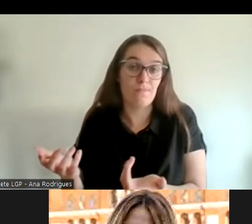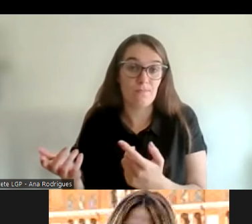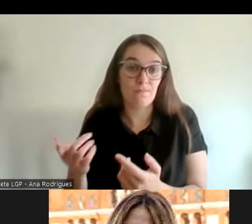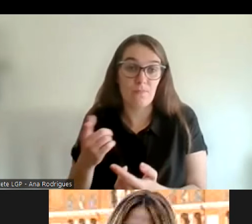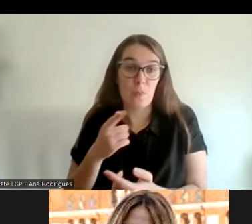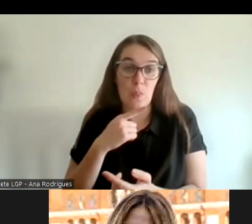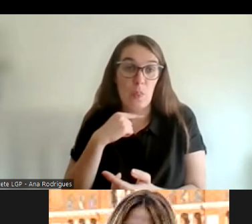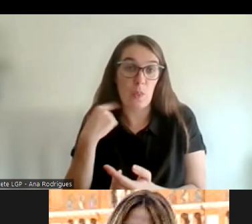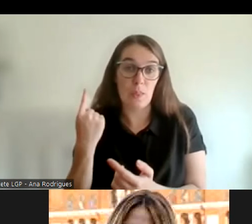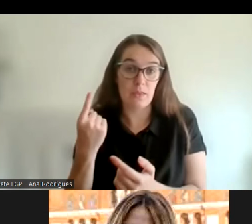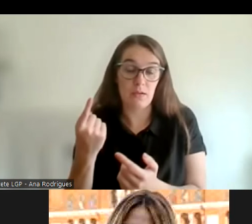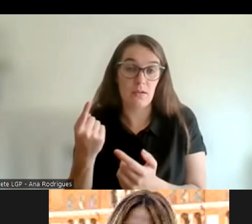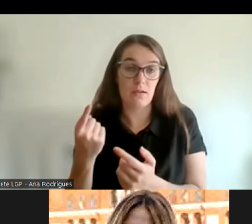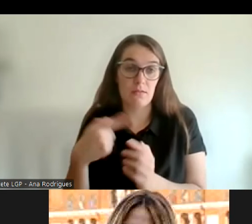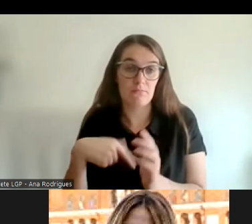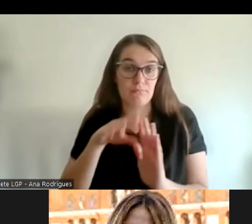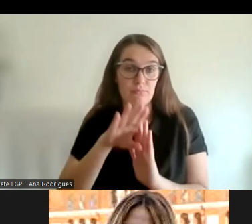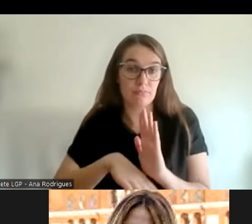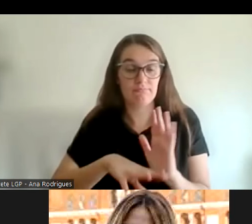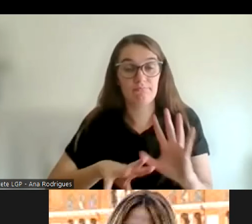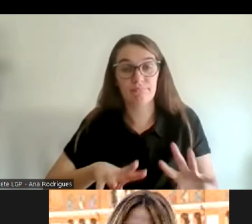be problems, I think,